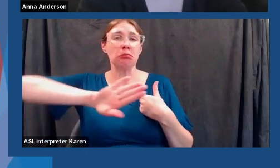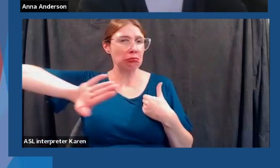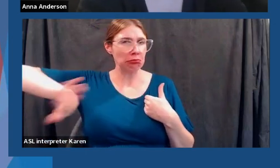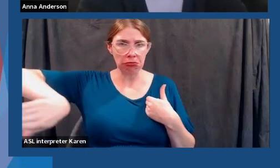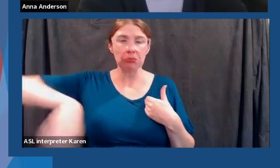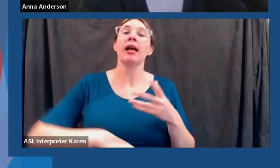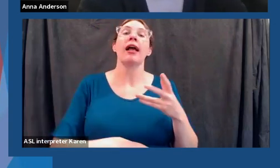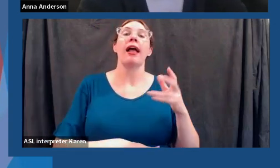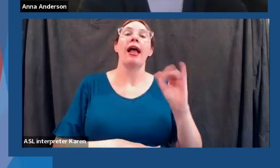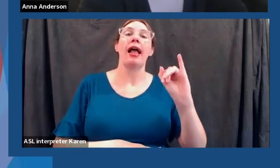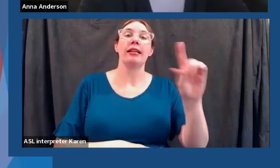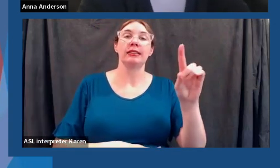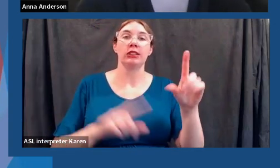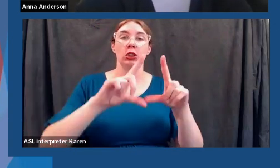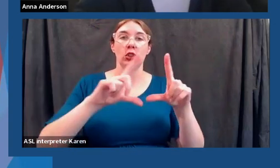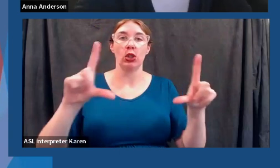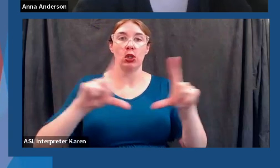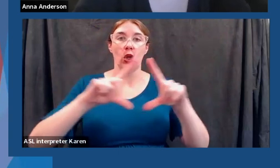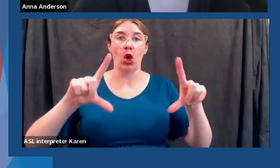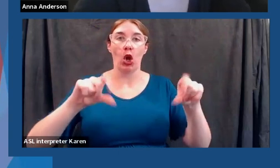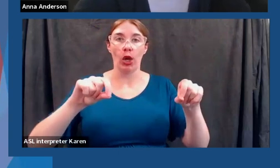all that documentation.